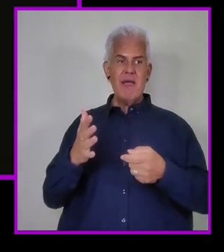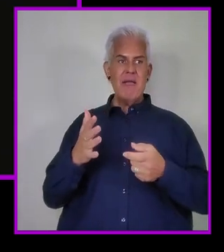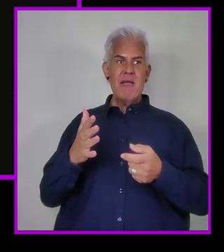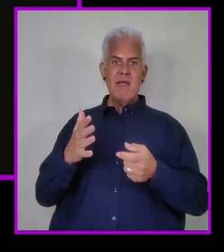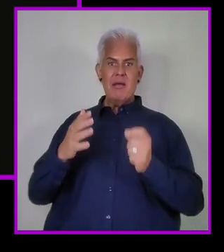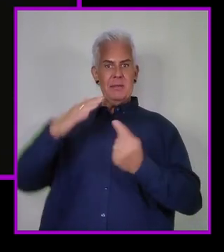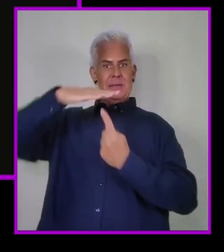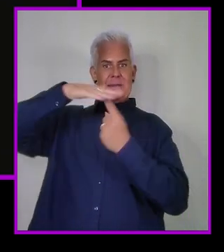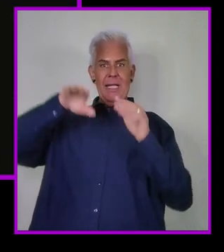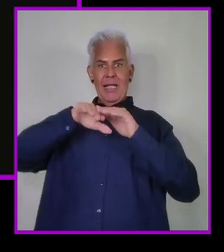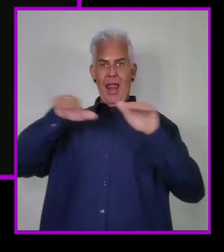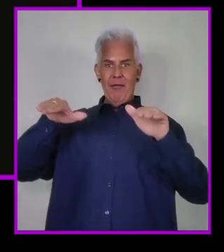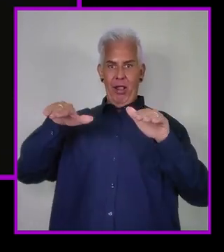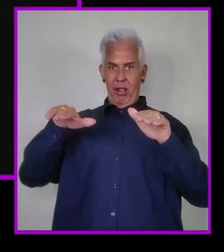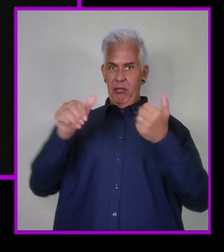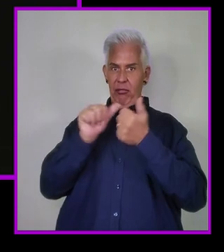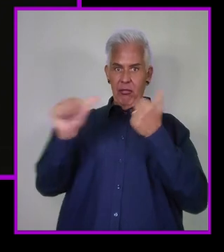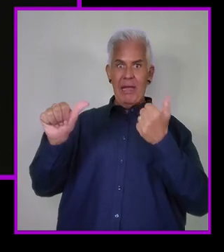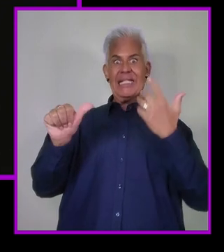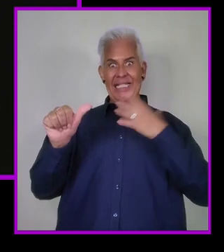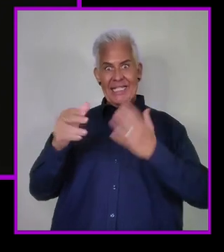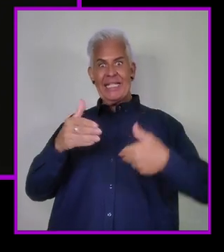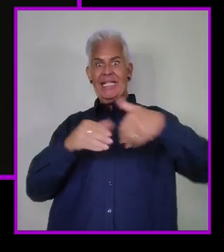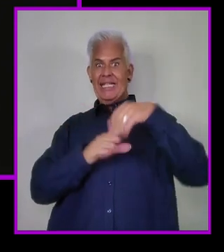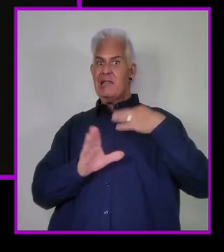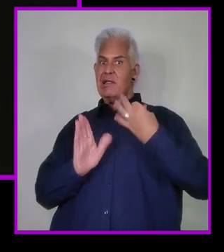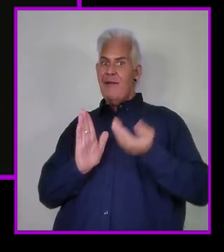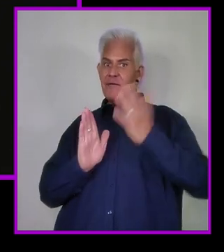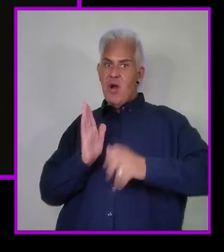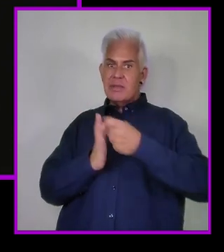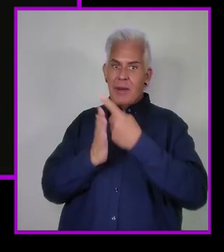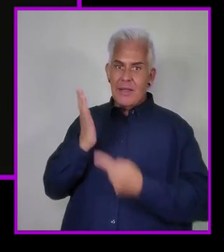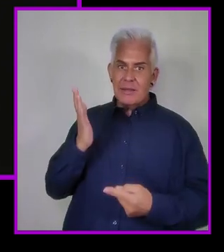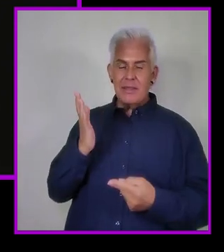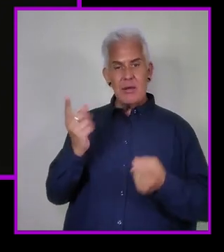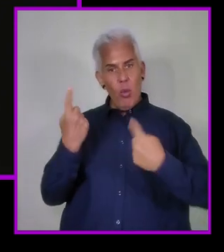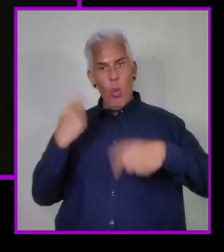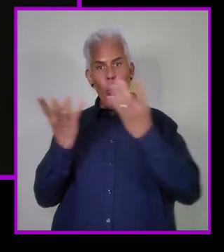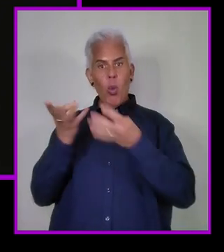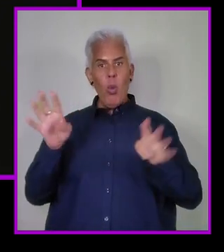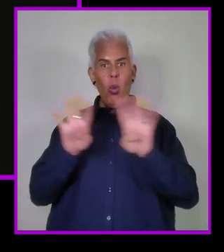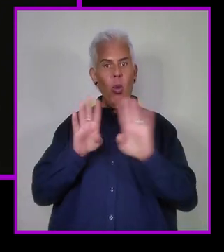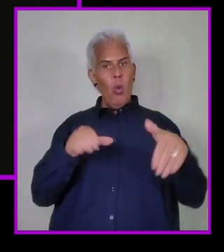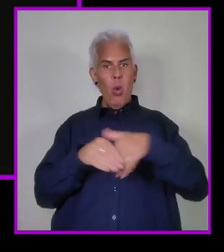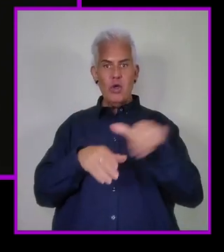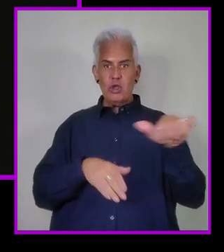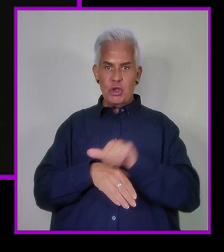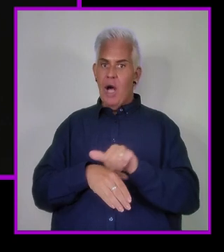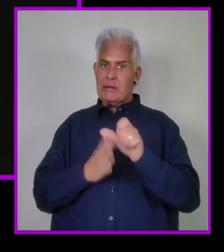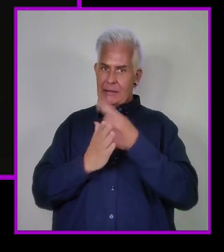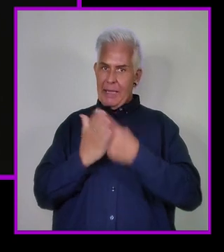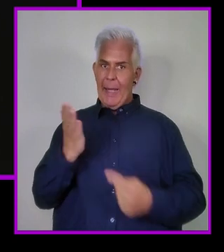senior level of the industry that needs representation with disability. I think every board should have a disabled person